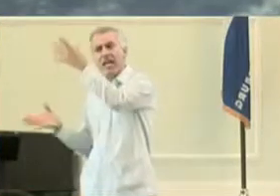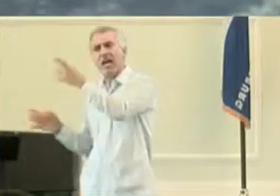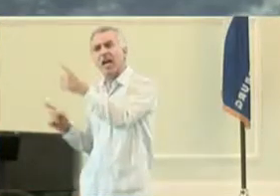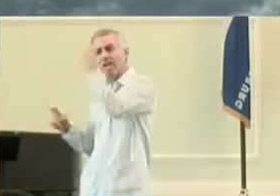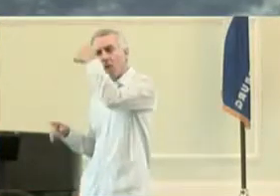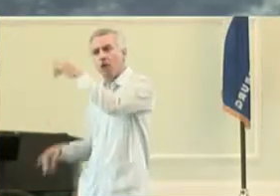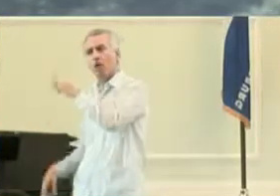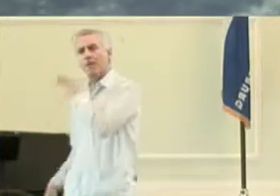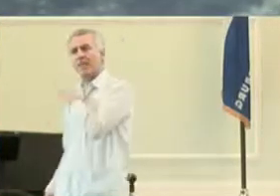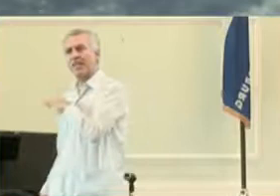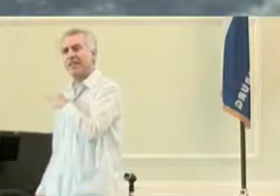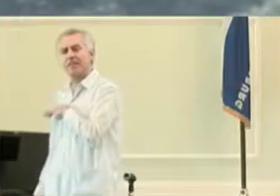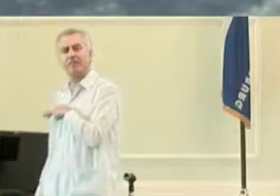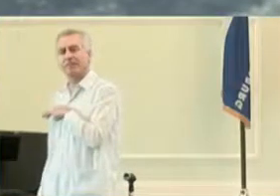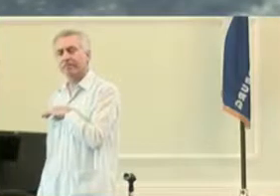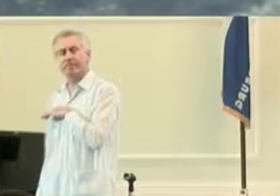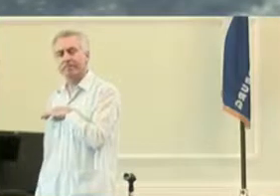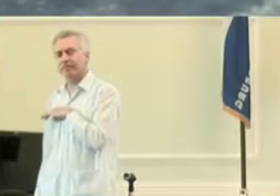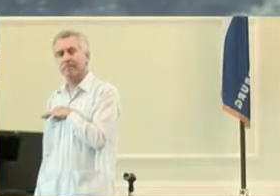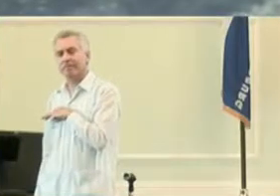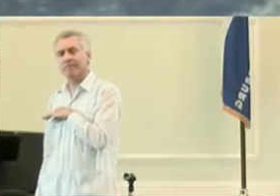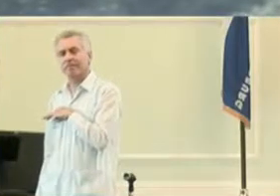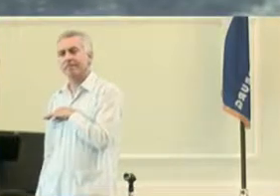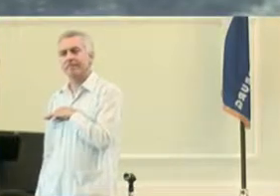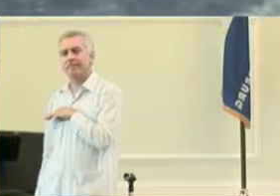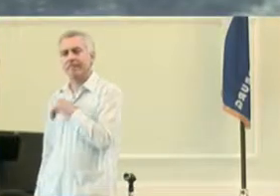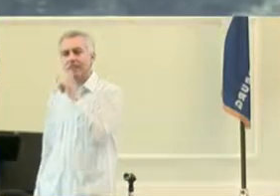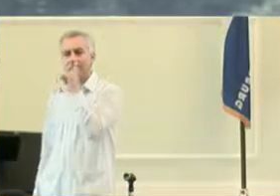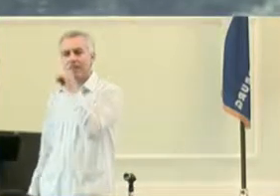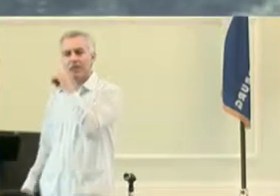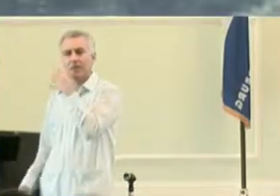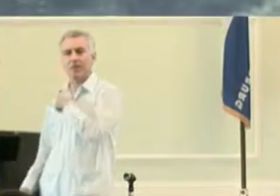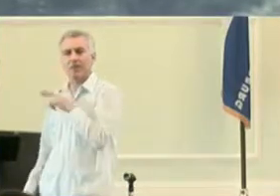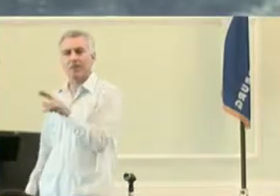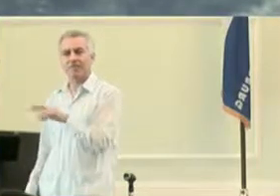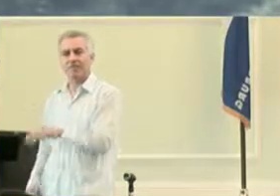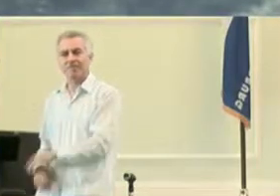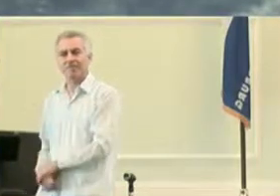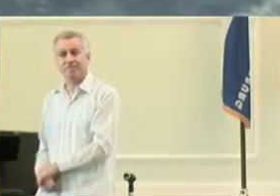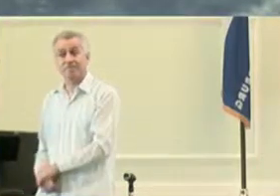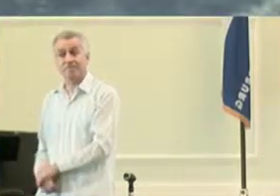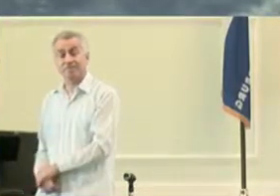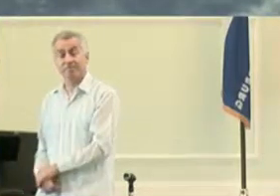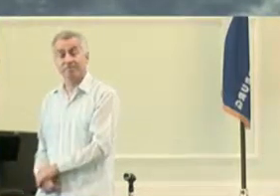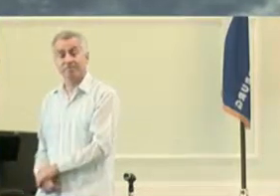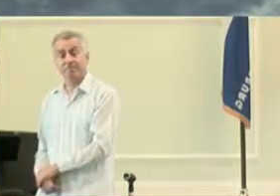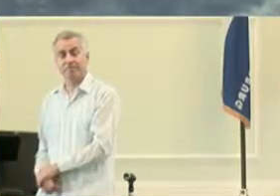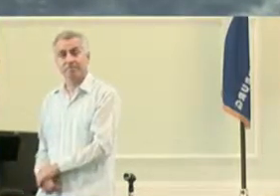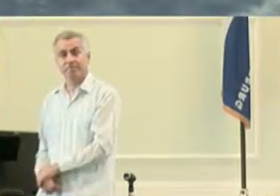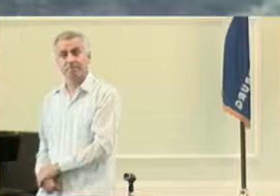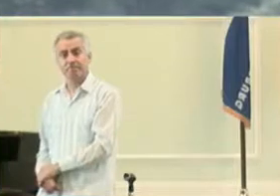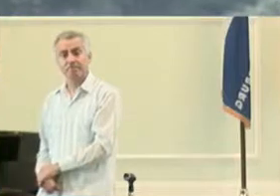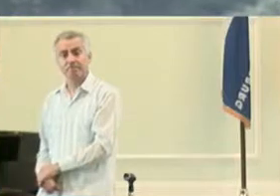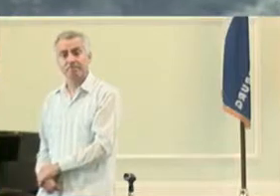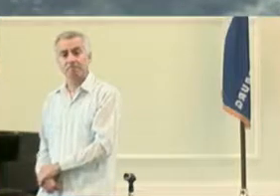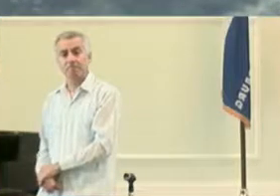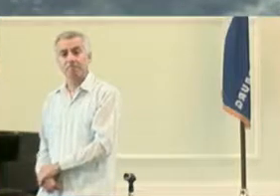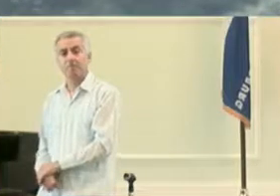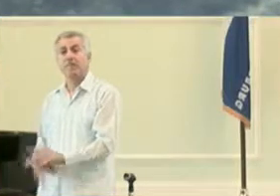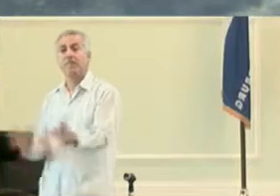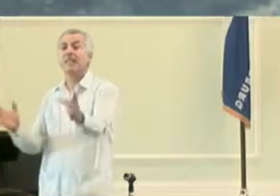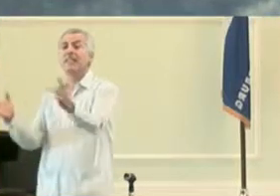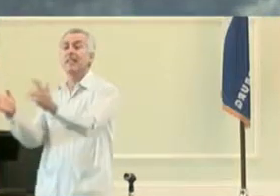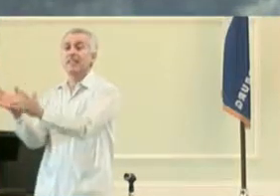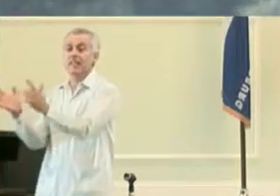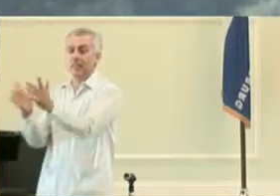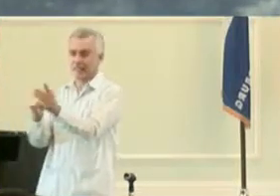it's not obedience at all. It is called legalism. Did you know that? In other words, Jesus put it